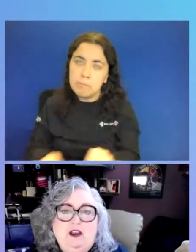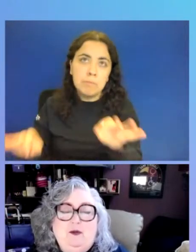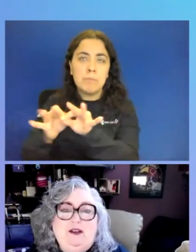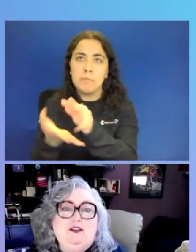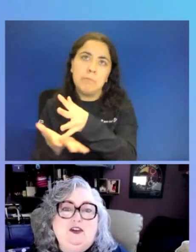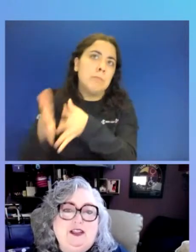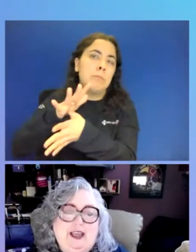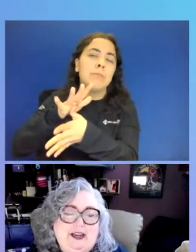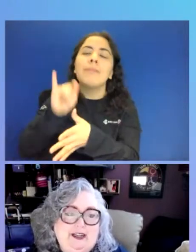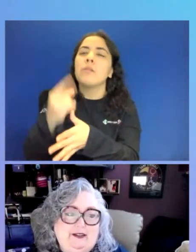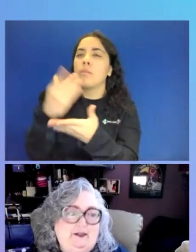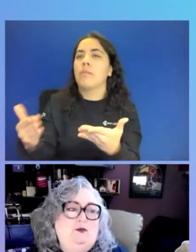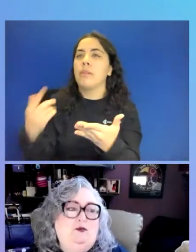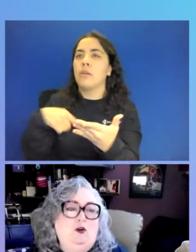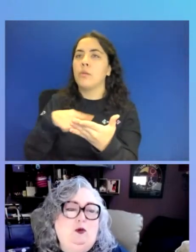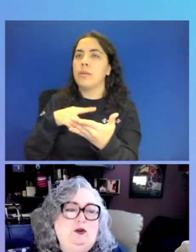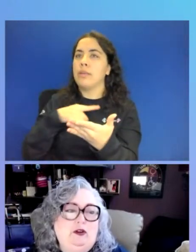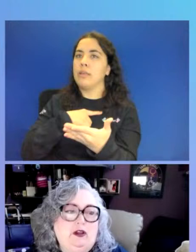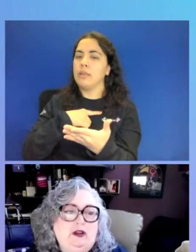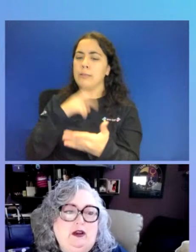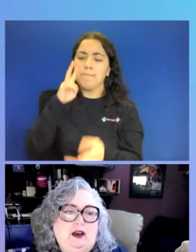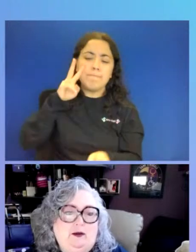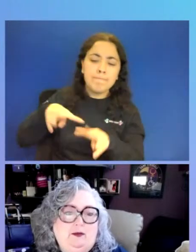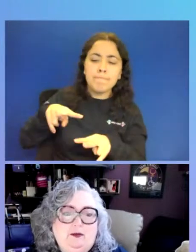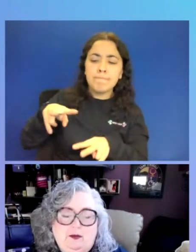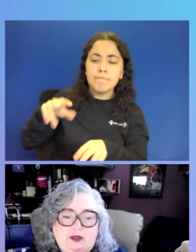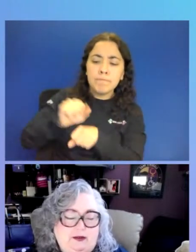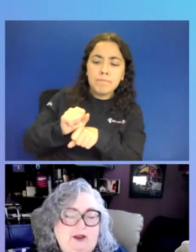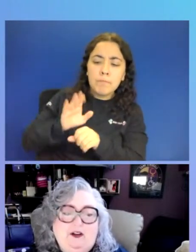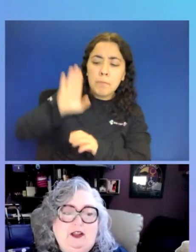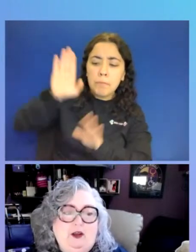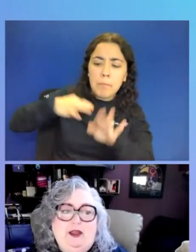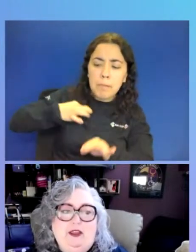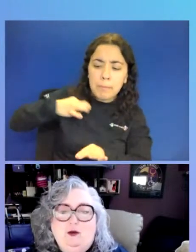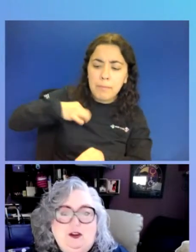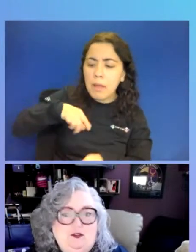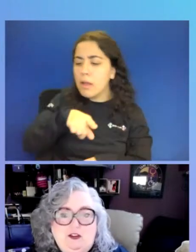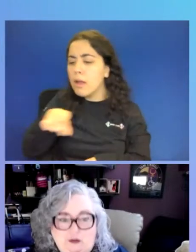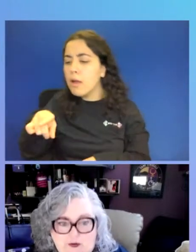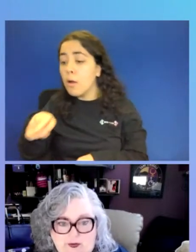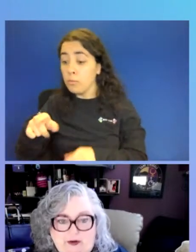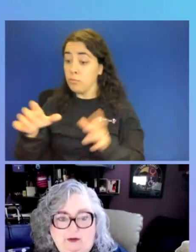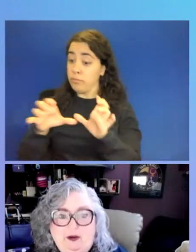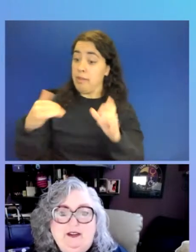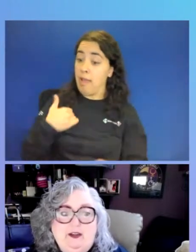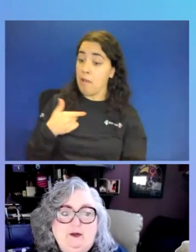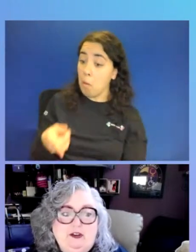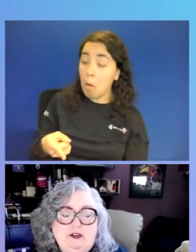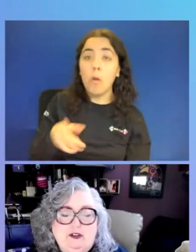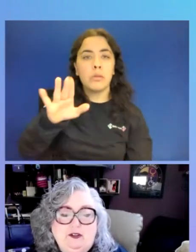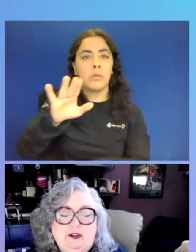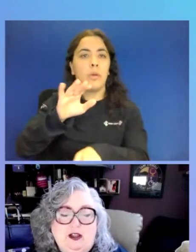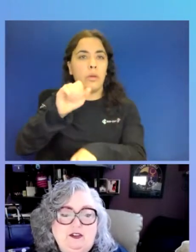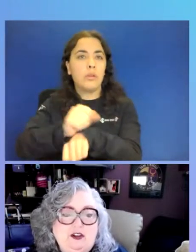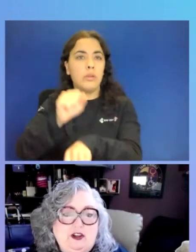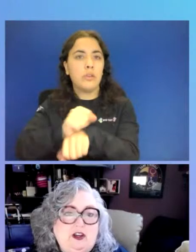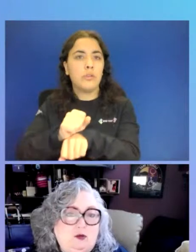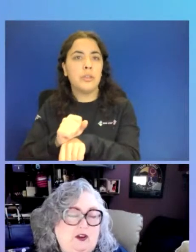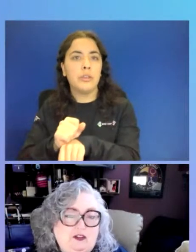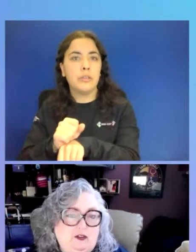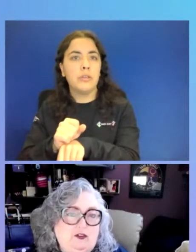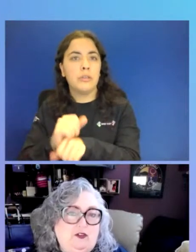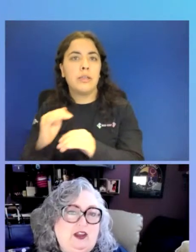When companies look at candidates that come forward, it's definitely a way that you can advance your career by distinguishing your skills and